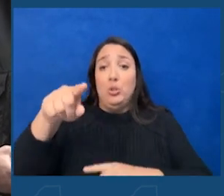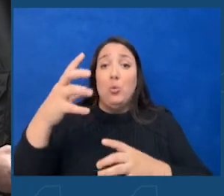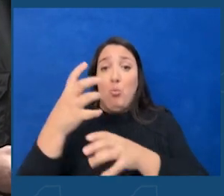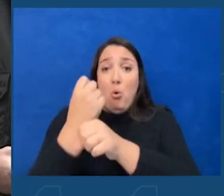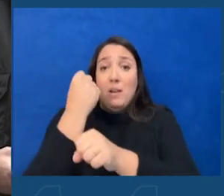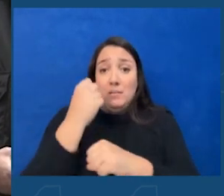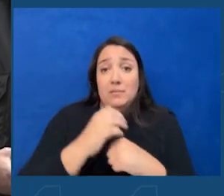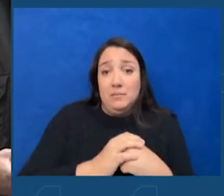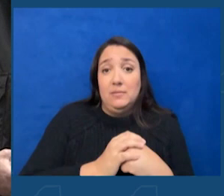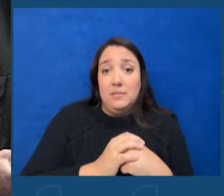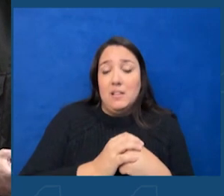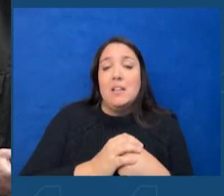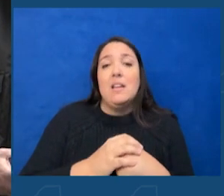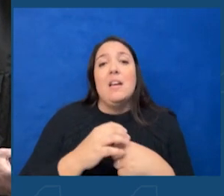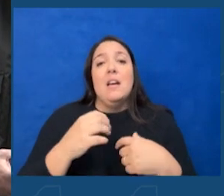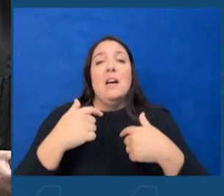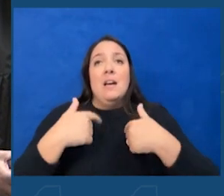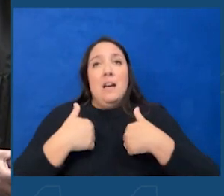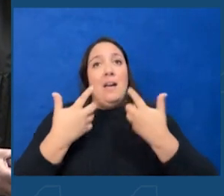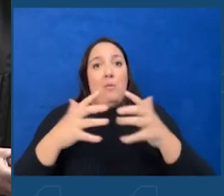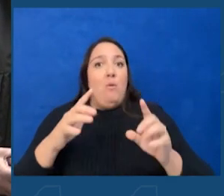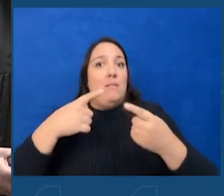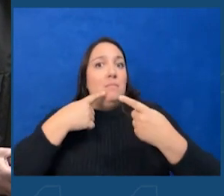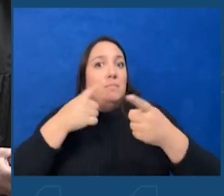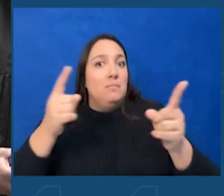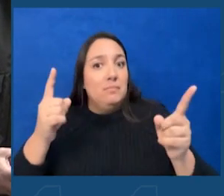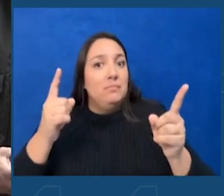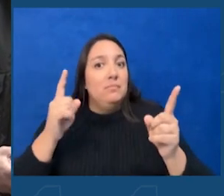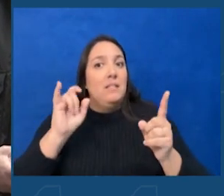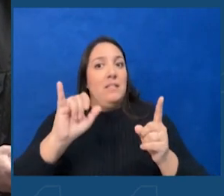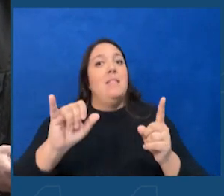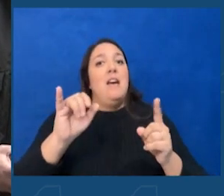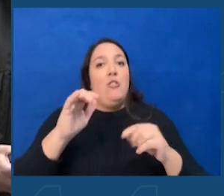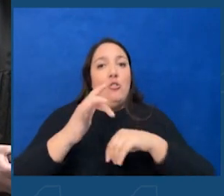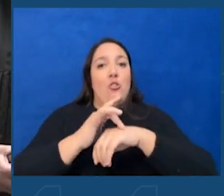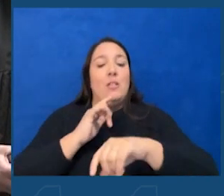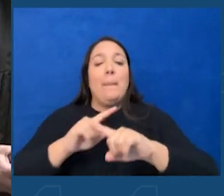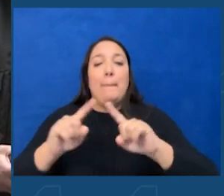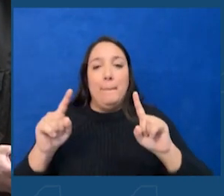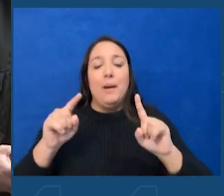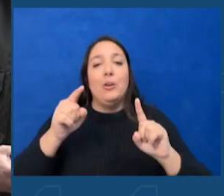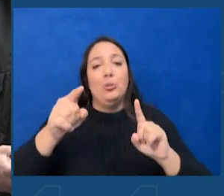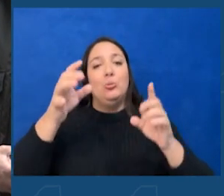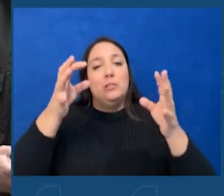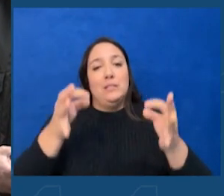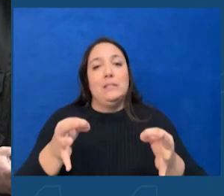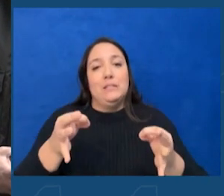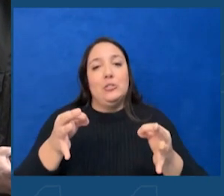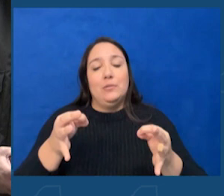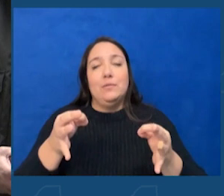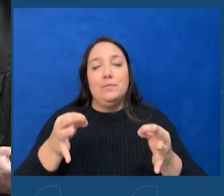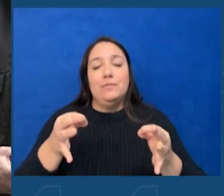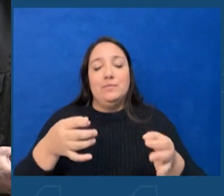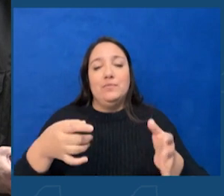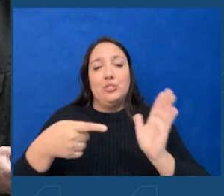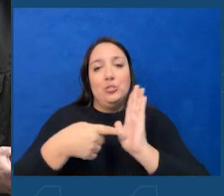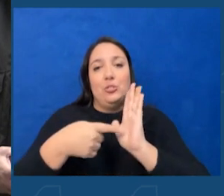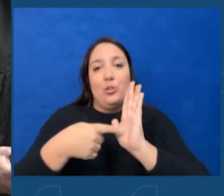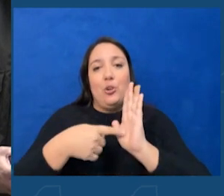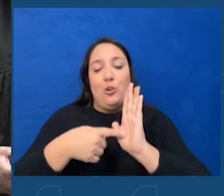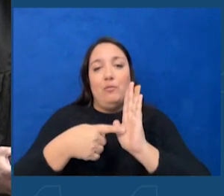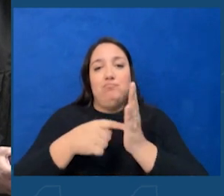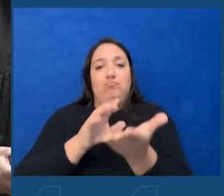middle of the game, but in my mind, you all deserve the brass ring for the incredible work that you did and the sacrifice